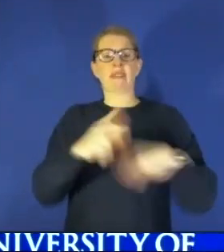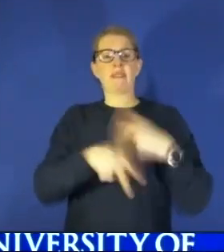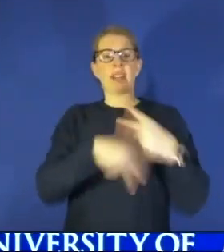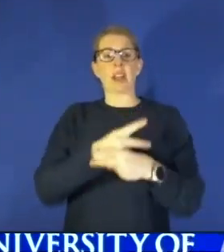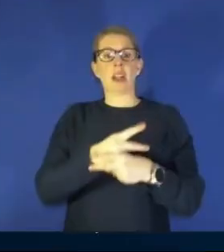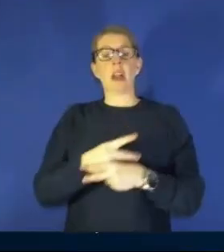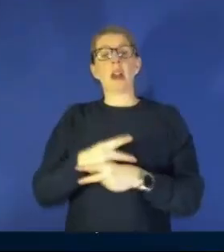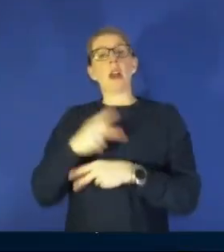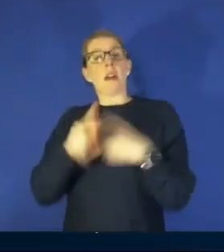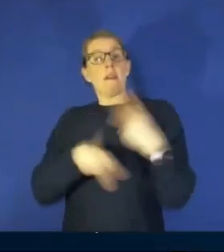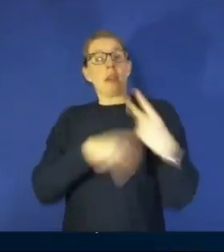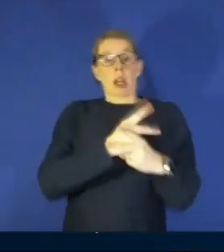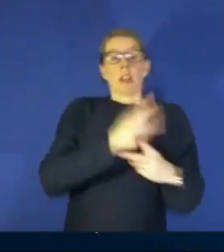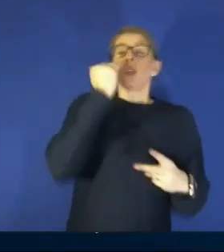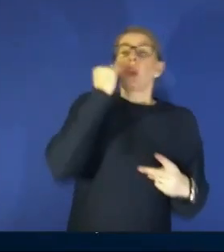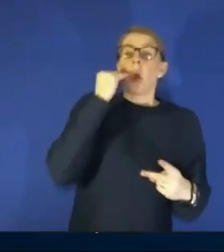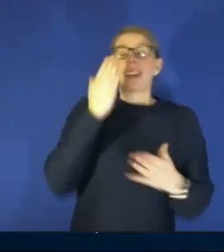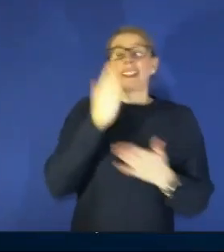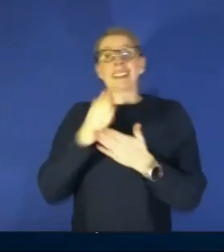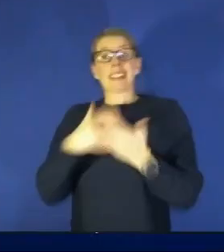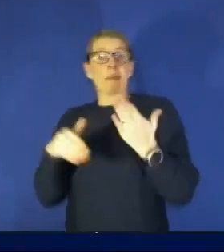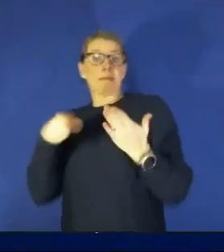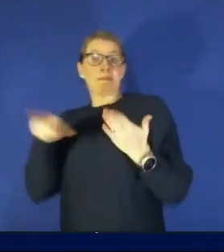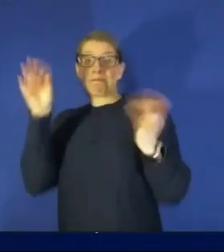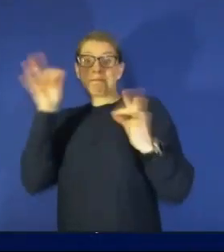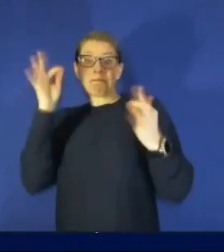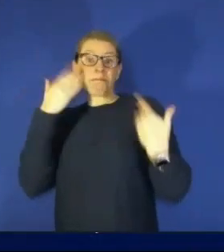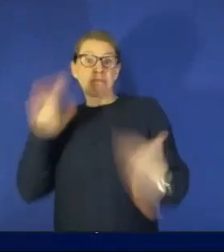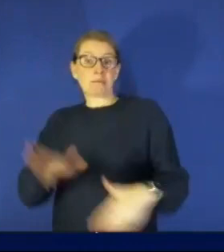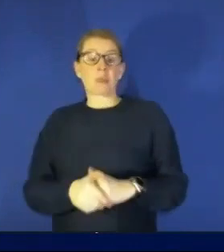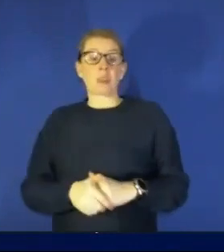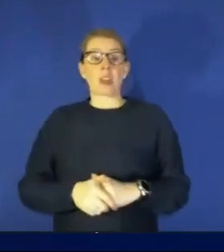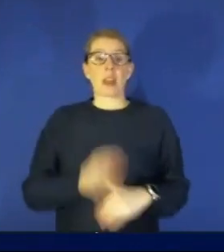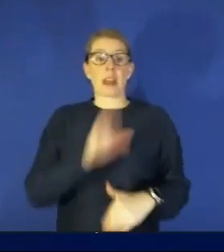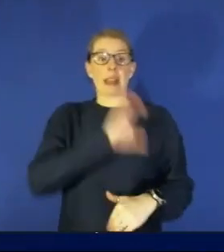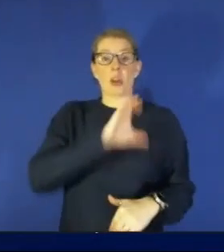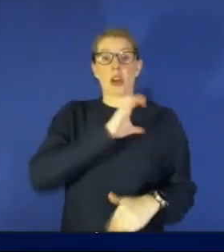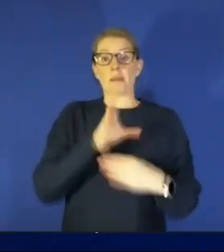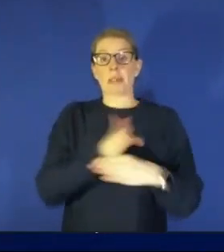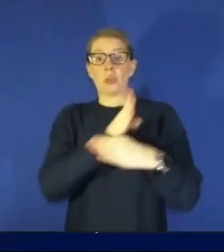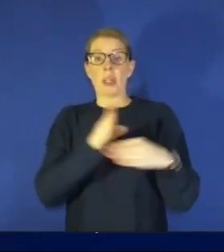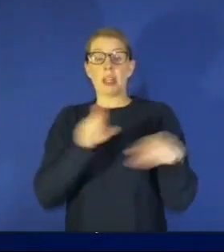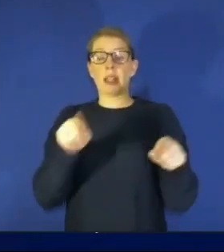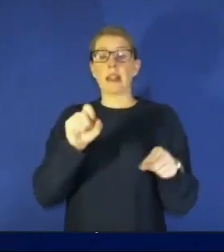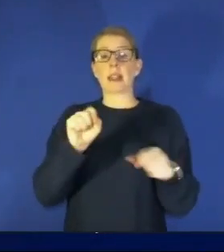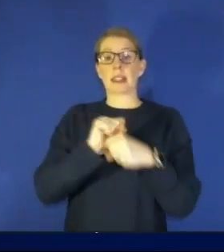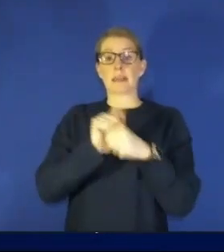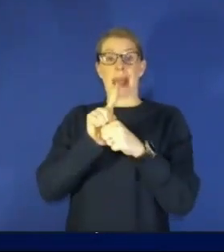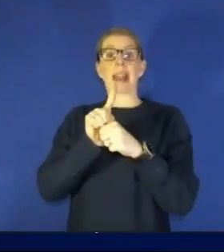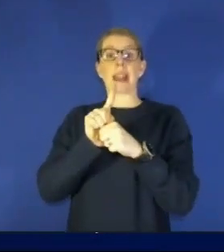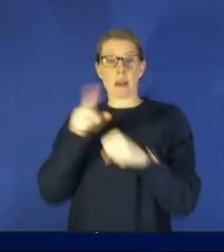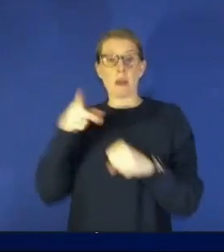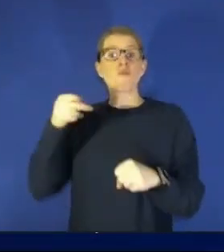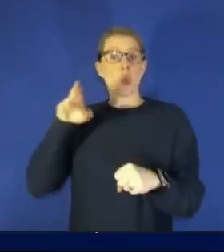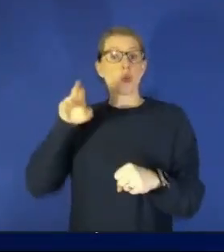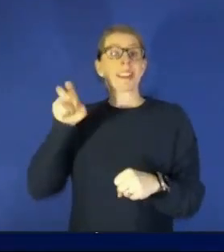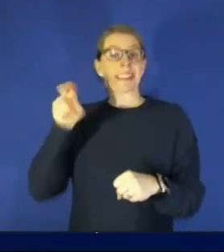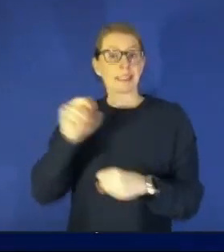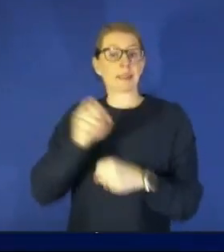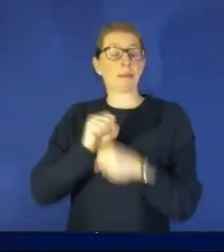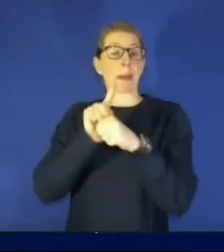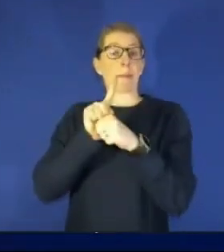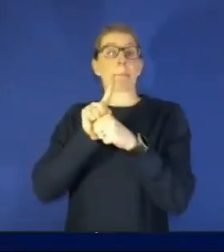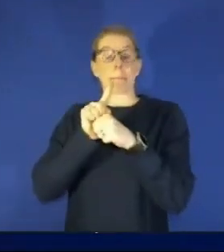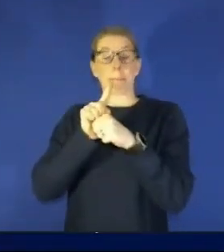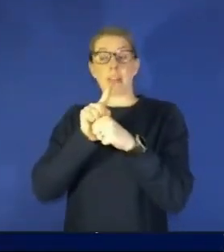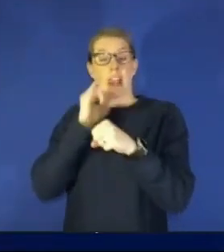even know about yet. Right, and they share so many characteristics between that spike protein, as you've talked about so many times, that really, if you work against